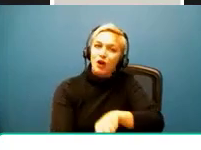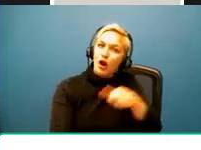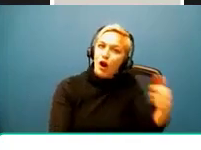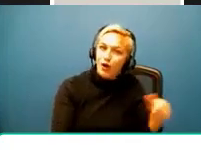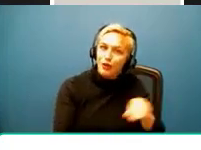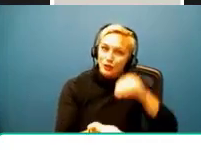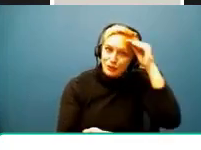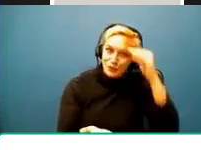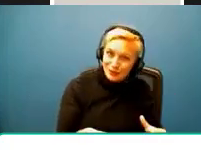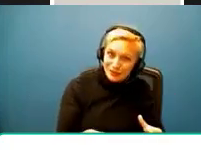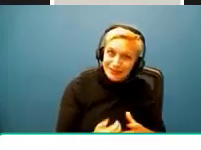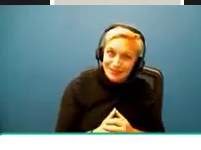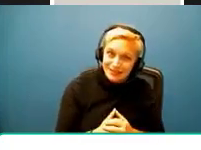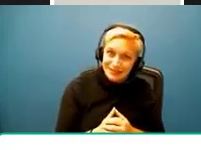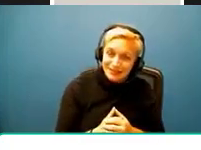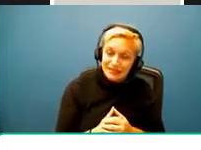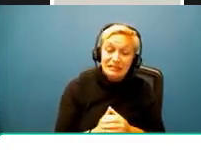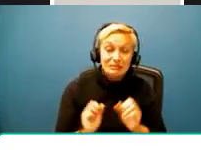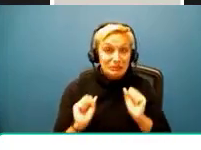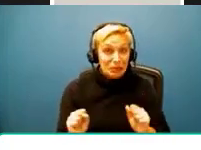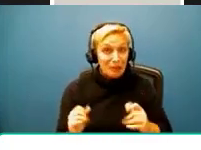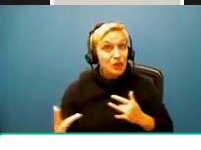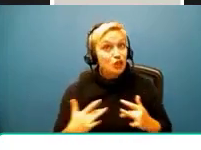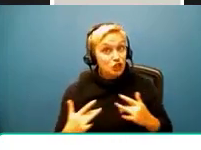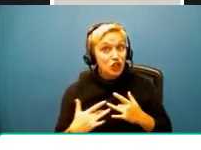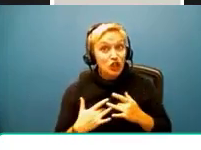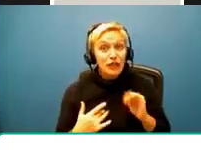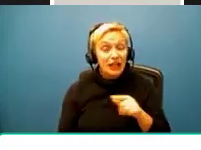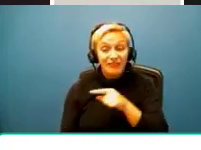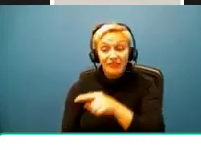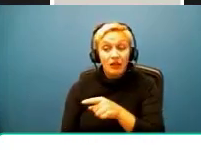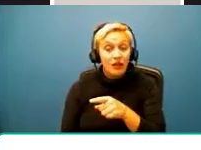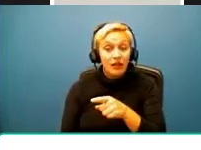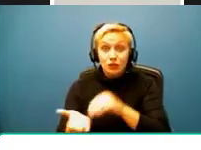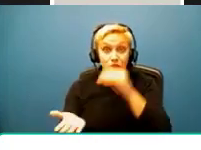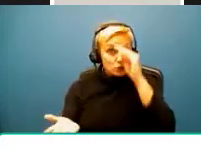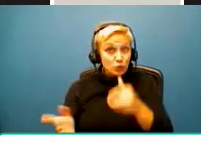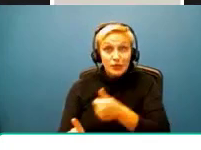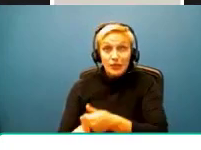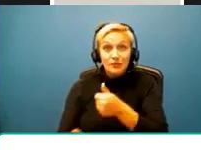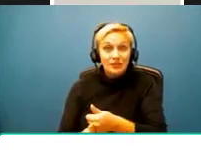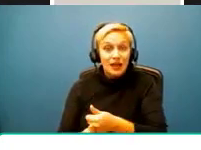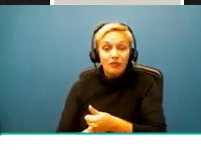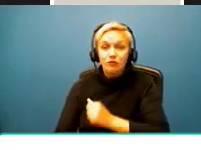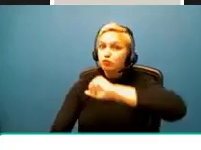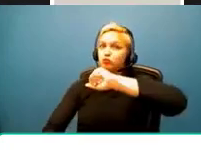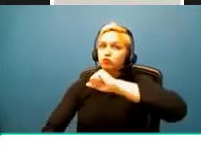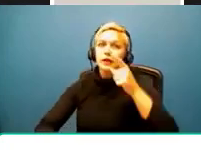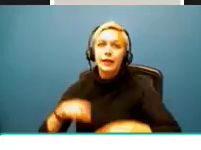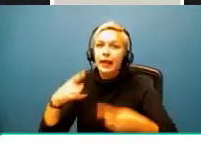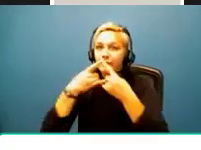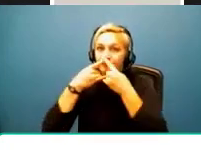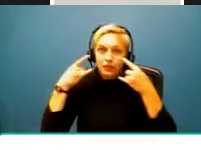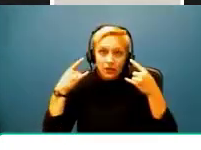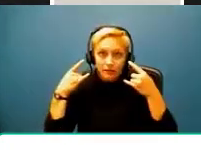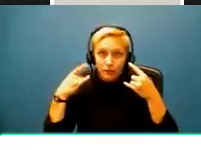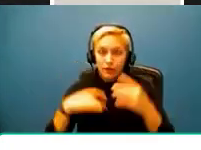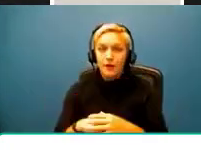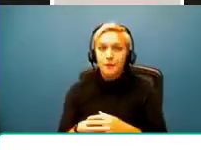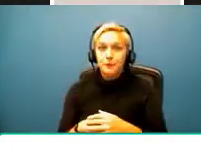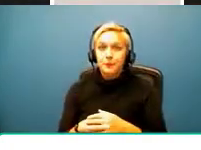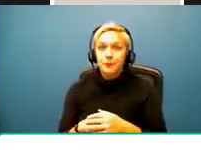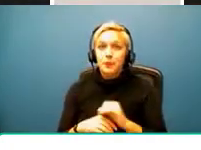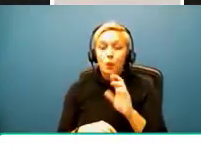particular concern if the student cannot wear a face covering or requires procedures that may